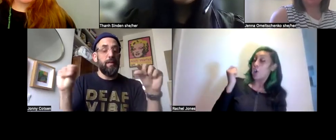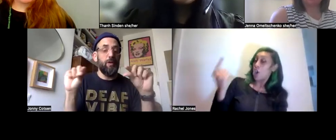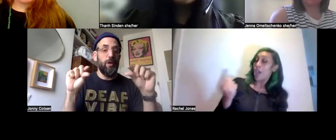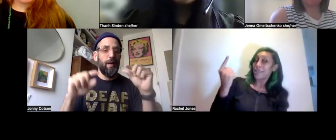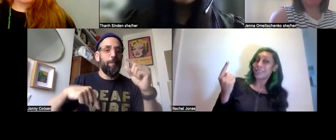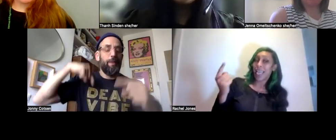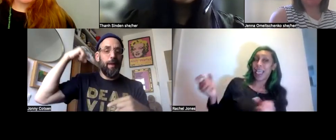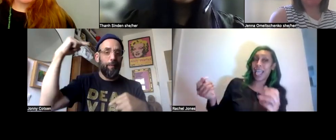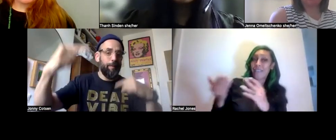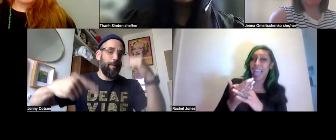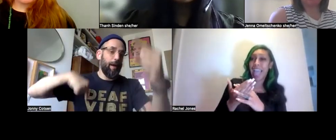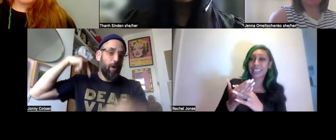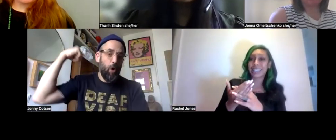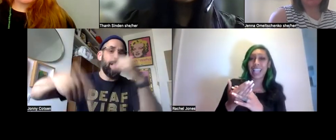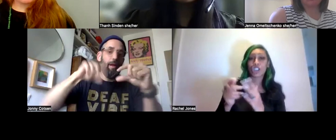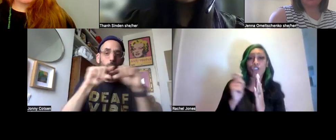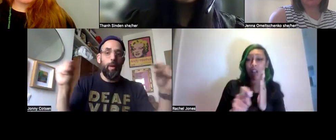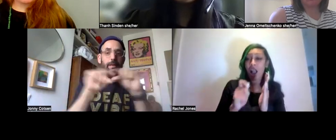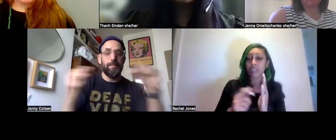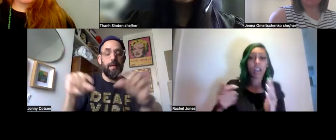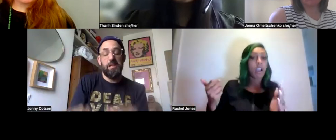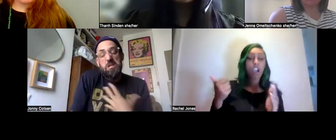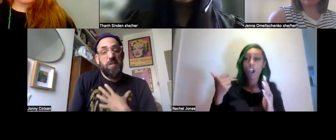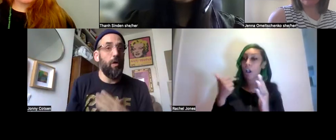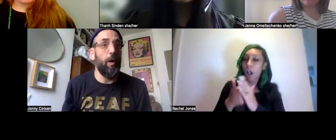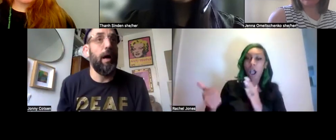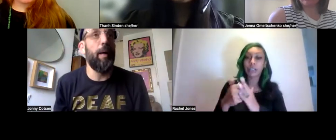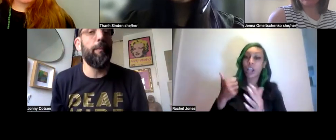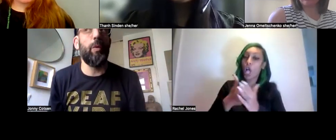in the email signature because they're constantly always there.